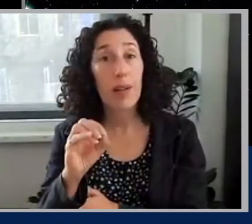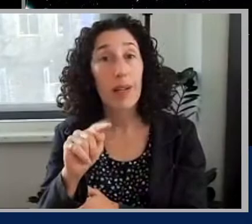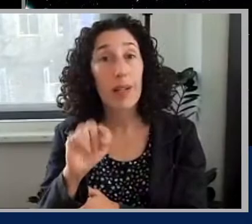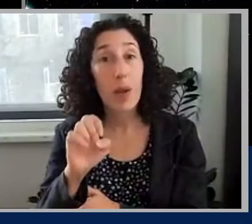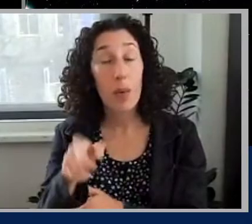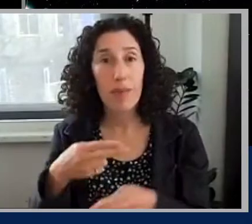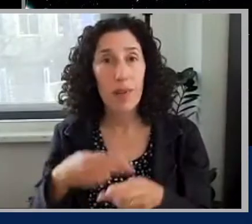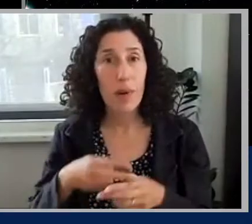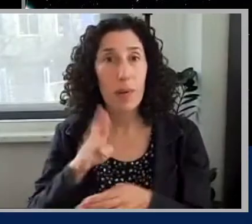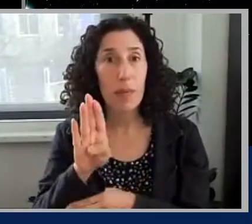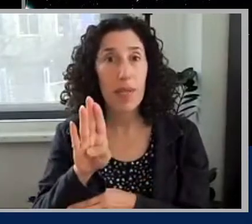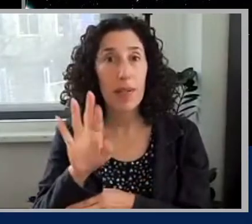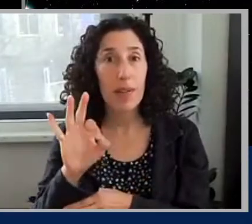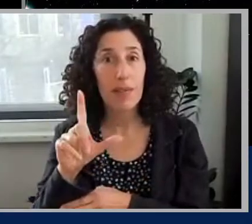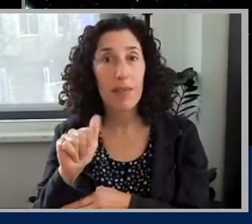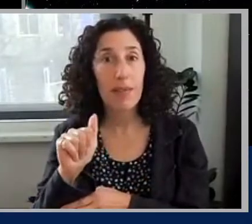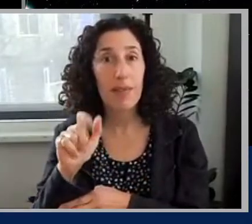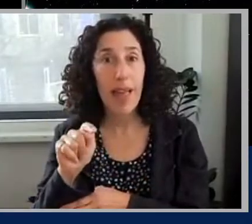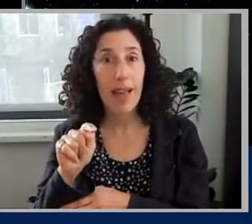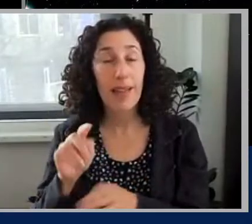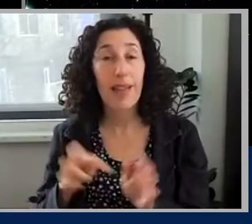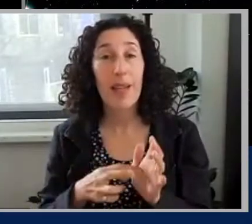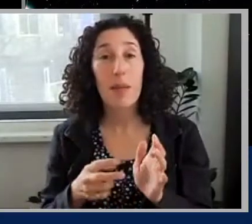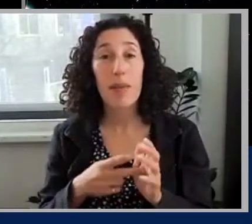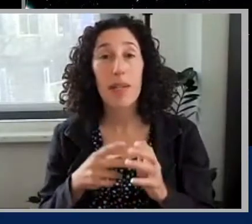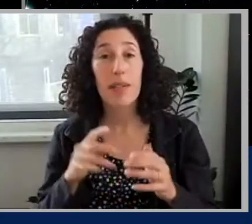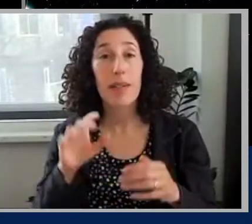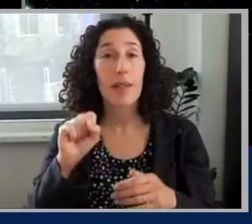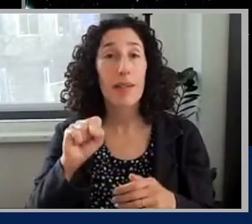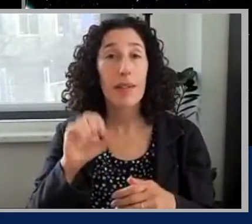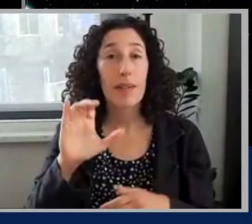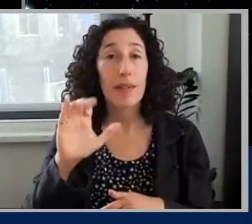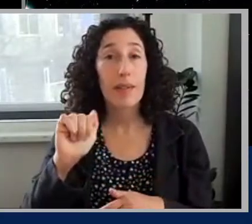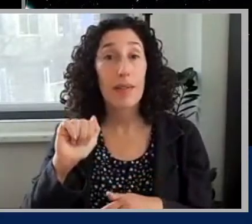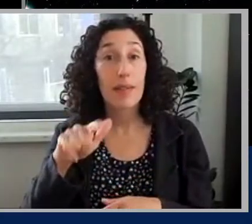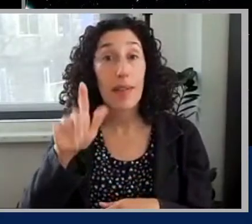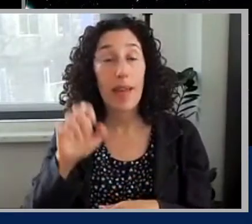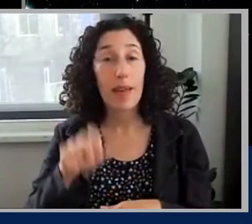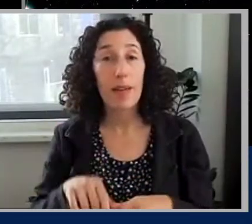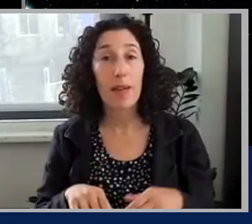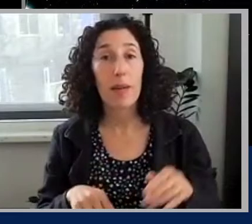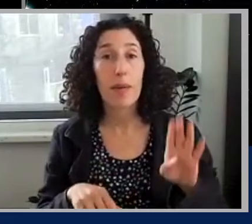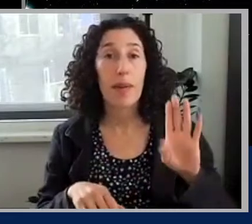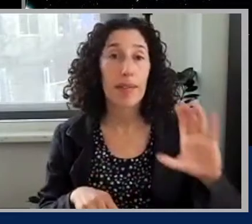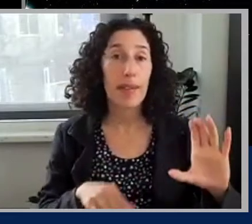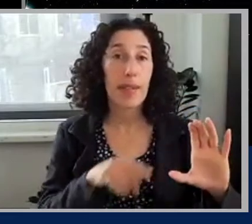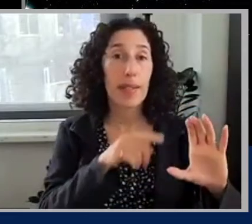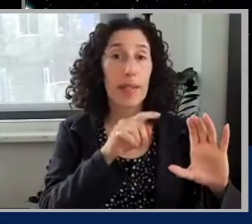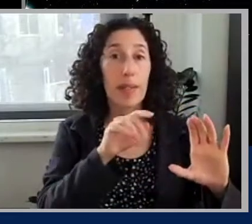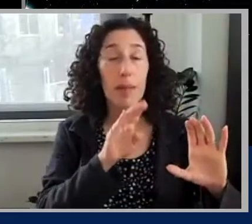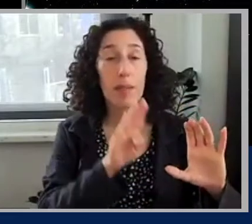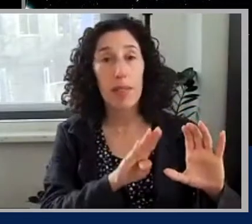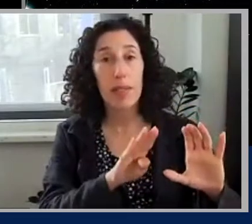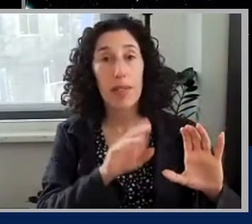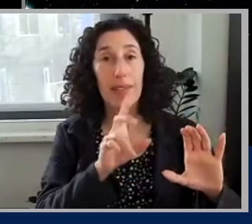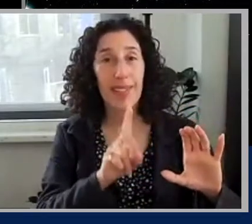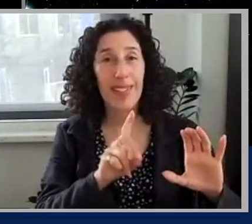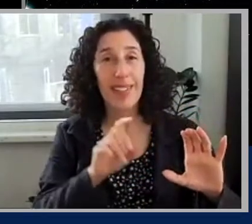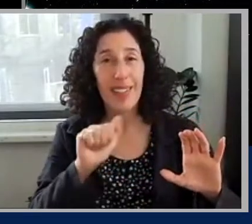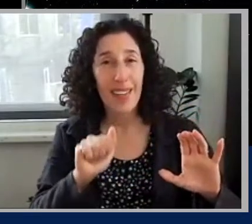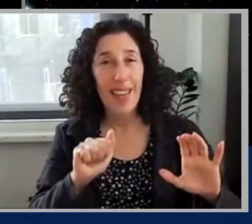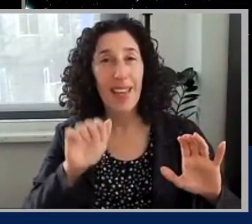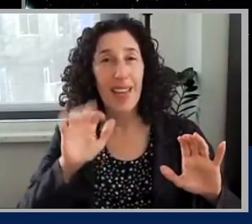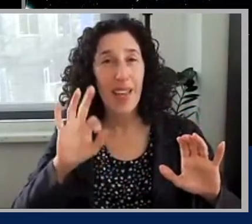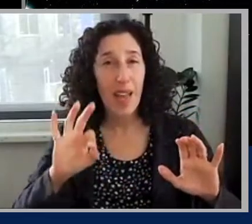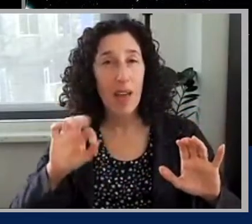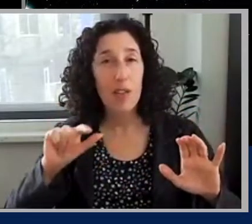but perhaps. And so this diva of a supermassive black